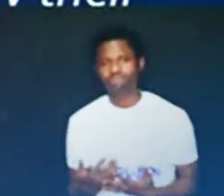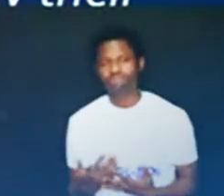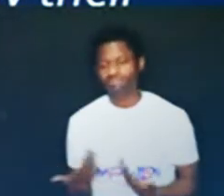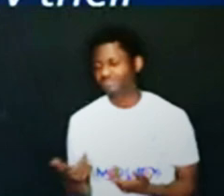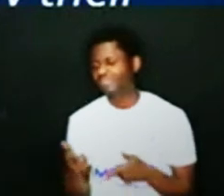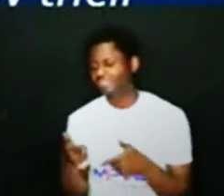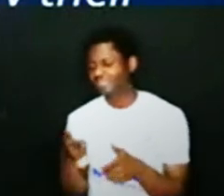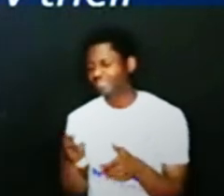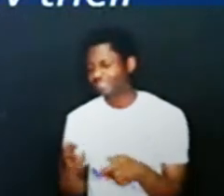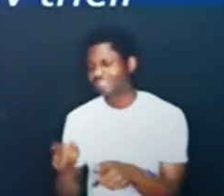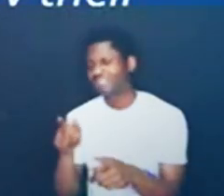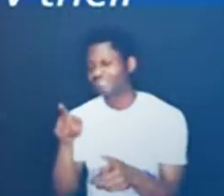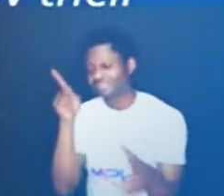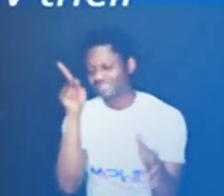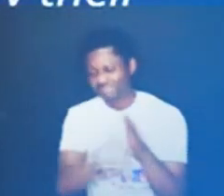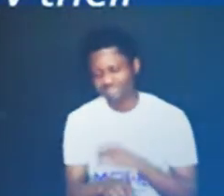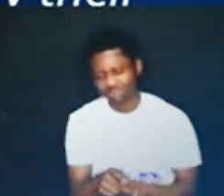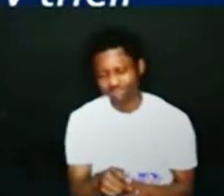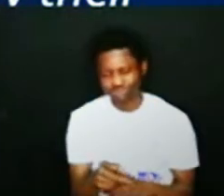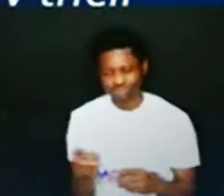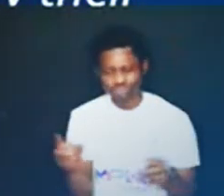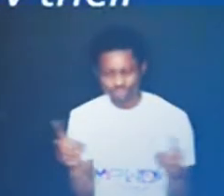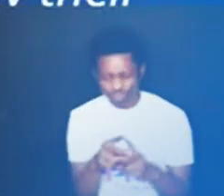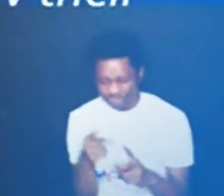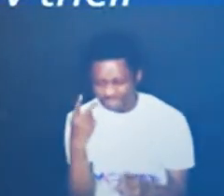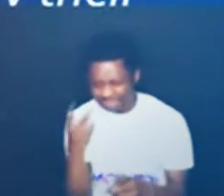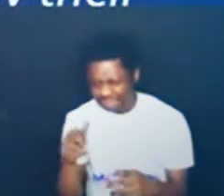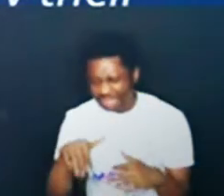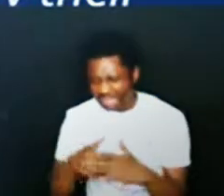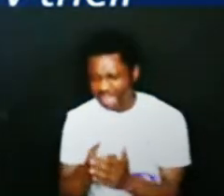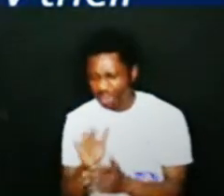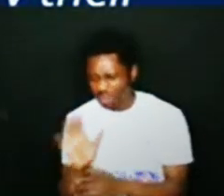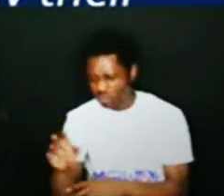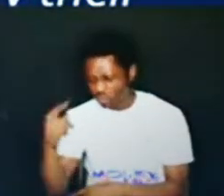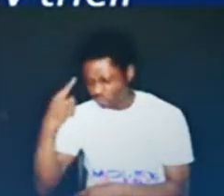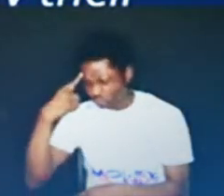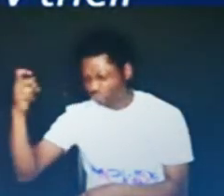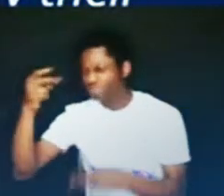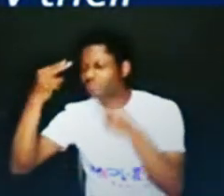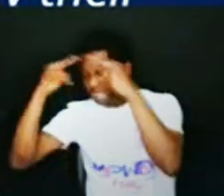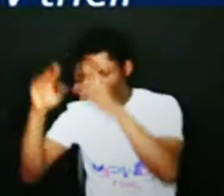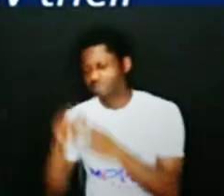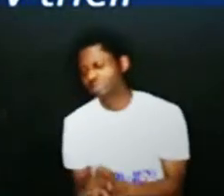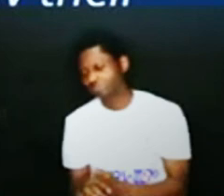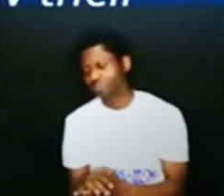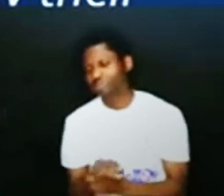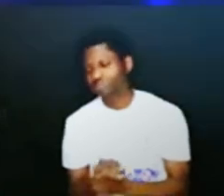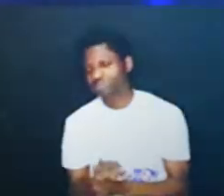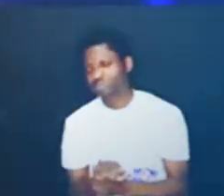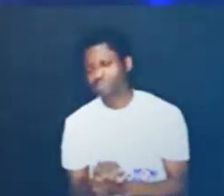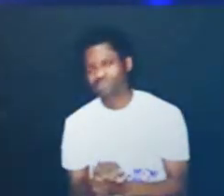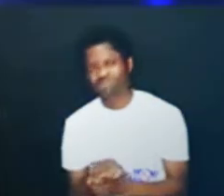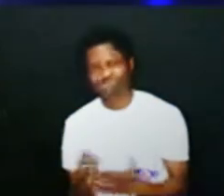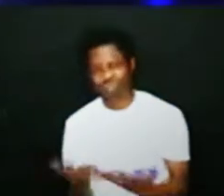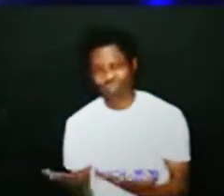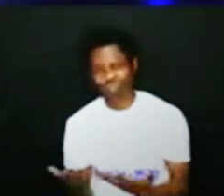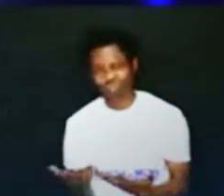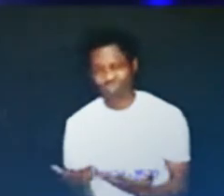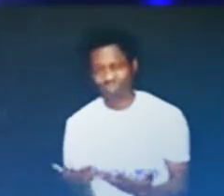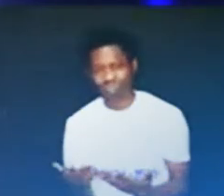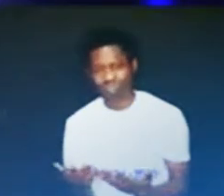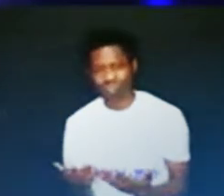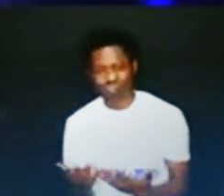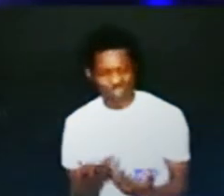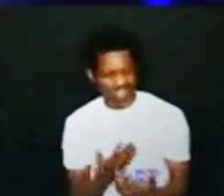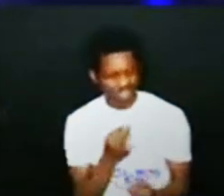Mummy and Kumun, and let's see what comes out of his dream. Near yet, near na die a son, and I die and be cocko ye. What killing